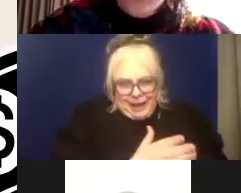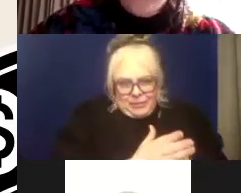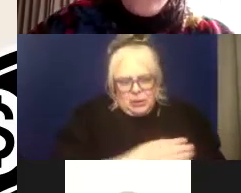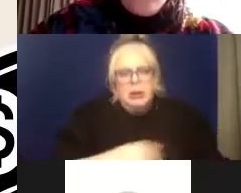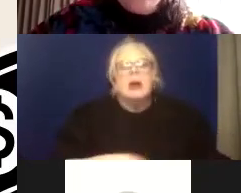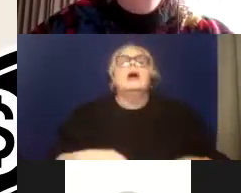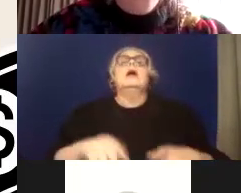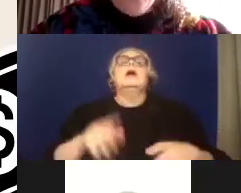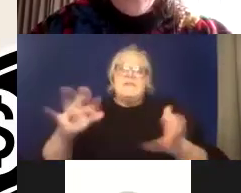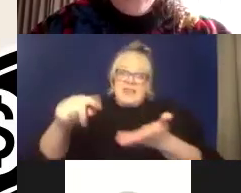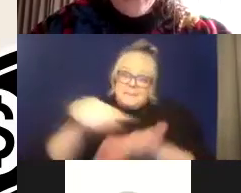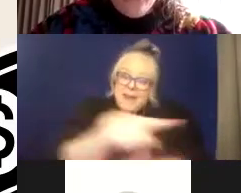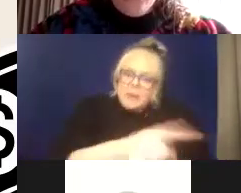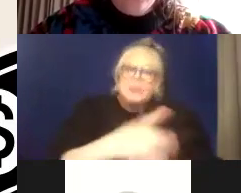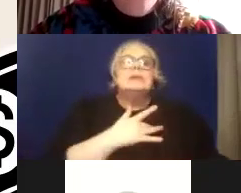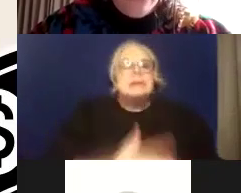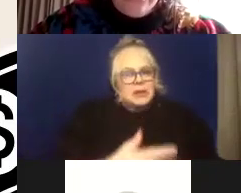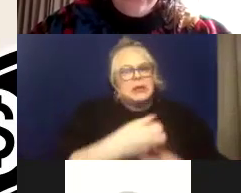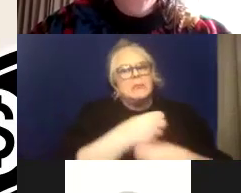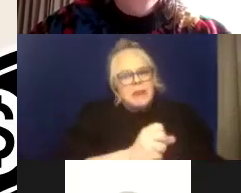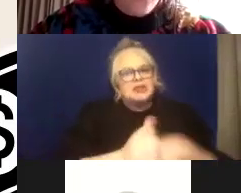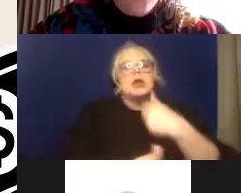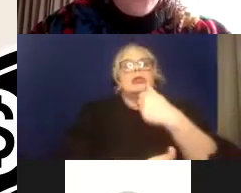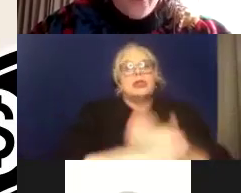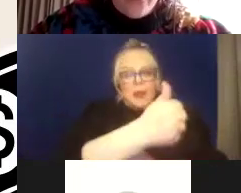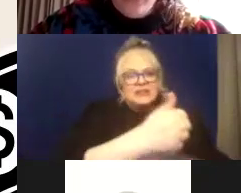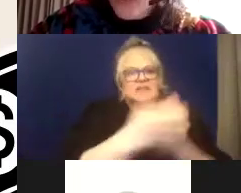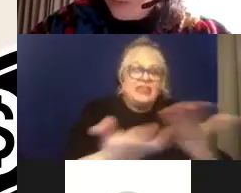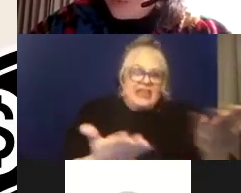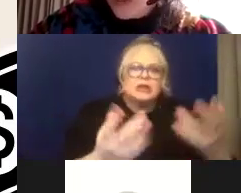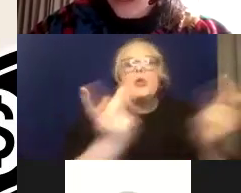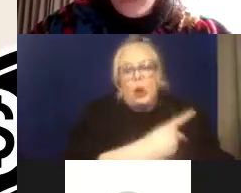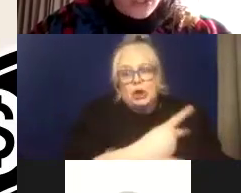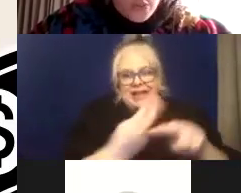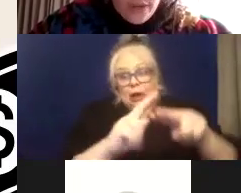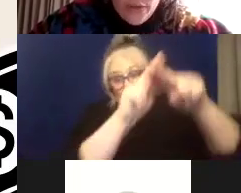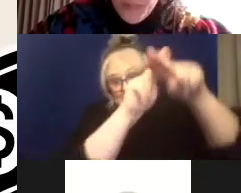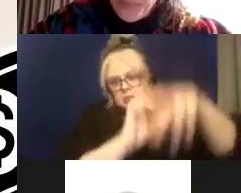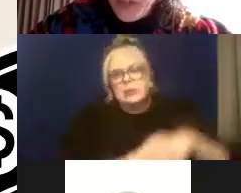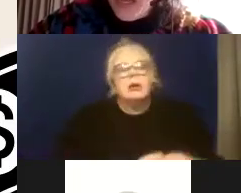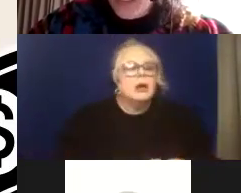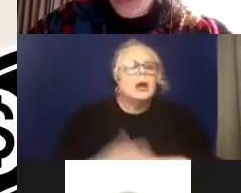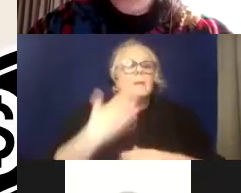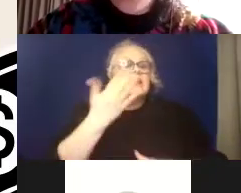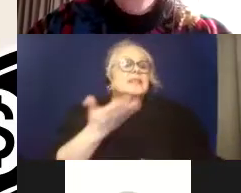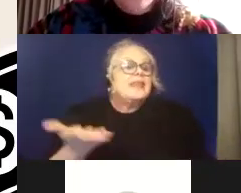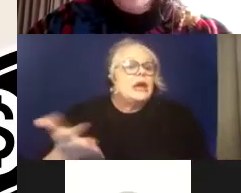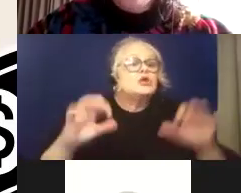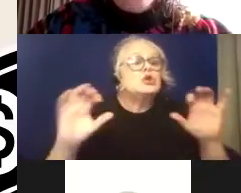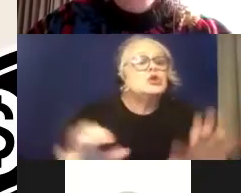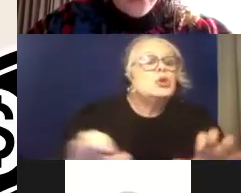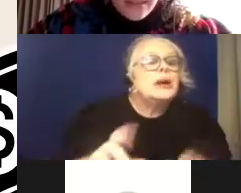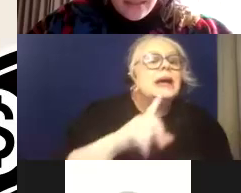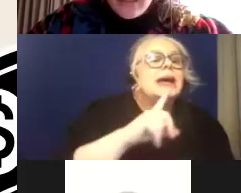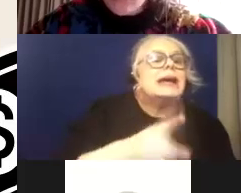approach here is to just stop responding to messages immediately when someone is threatening you or extorting you. Talk to someone